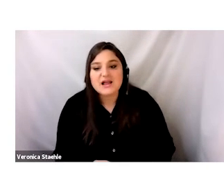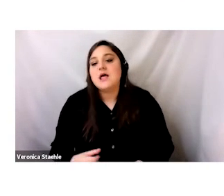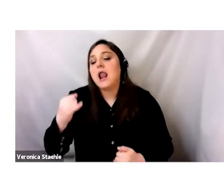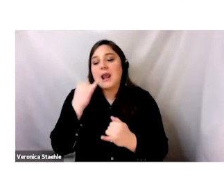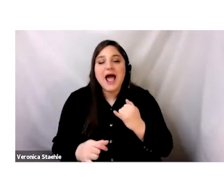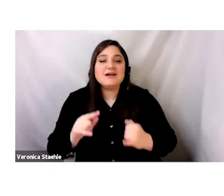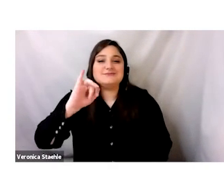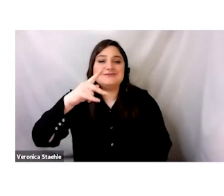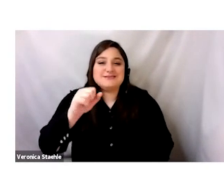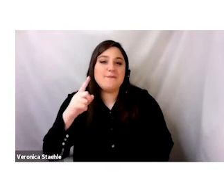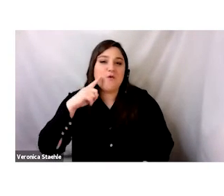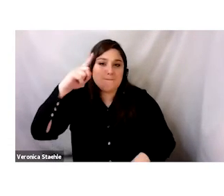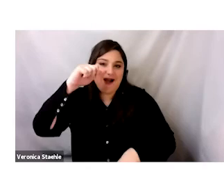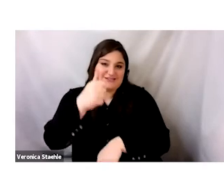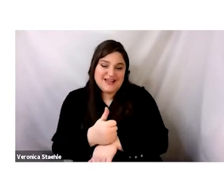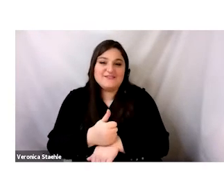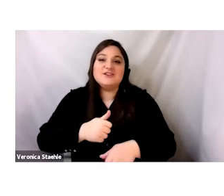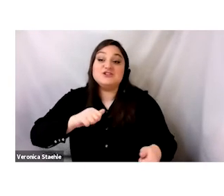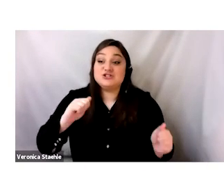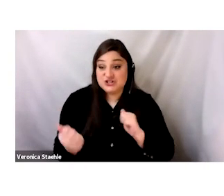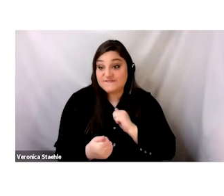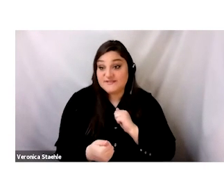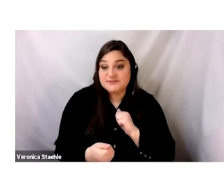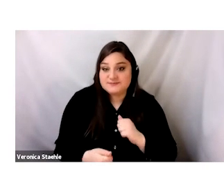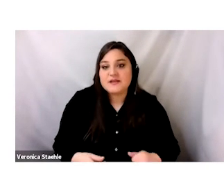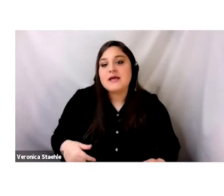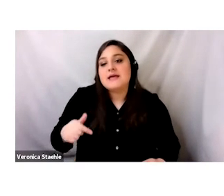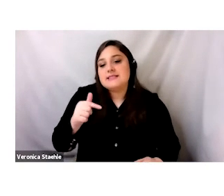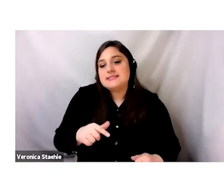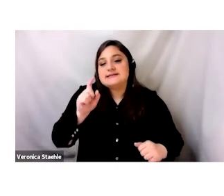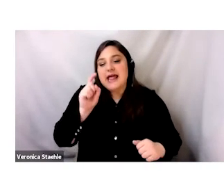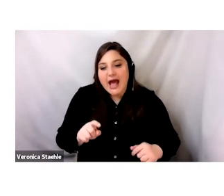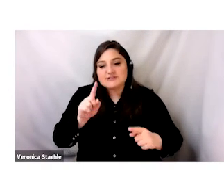tips. First mindset shift should be around dismantling